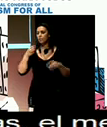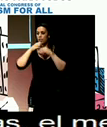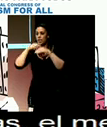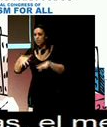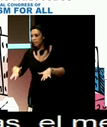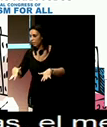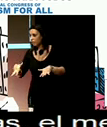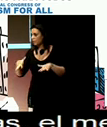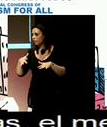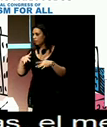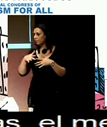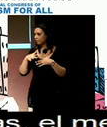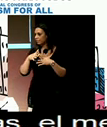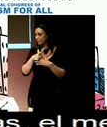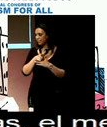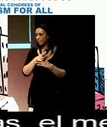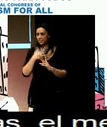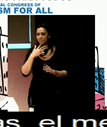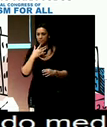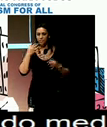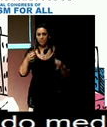the legend series.